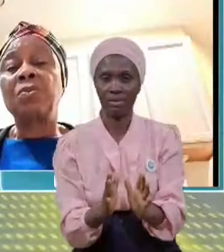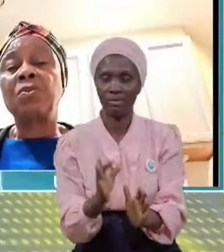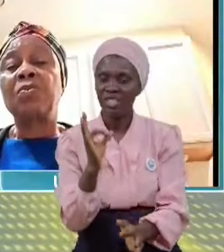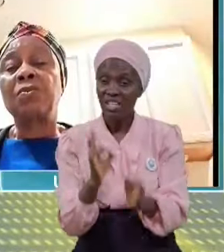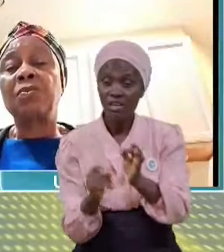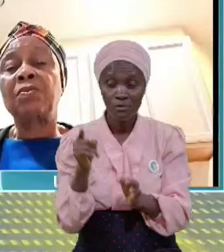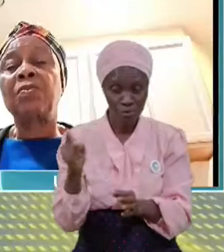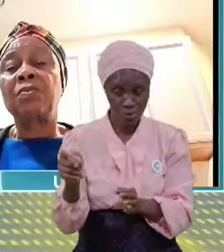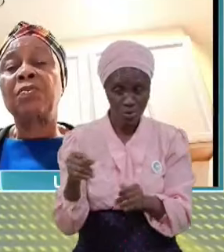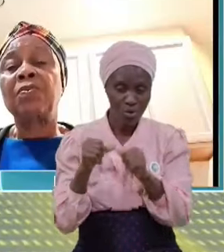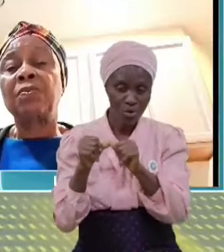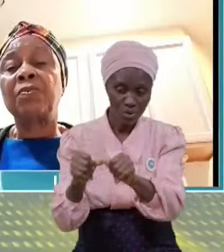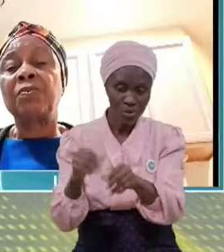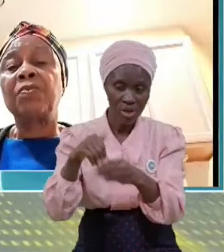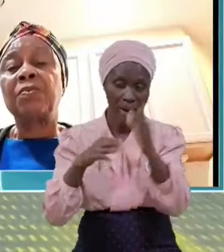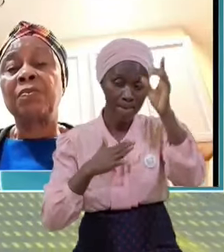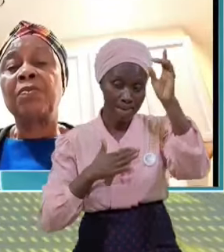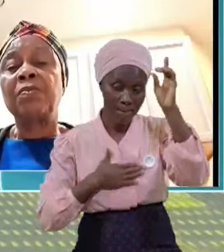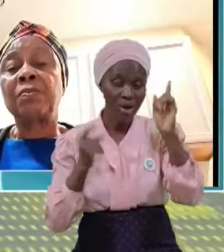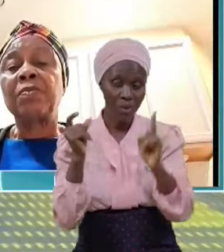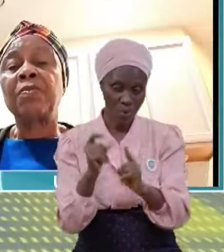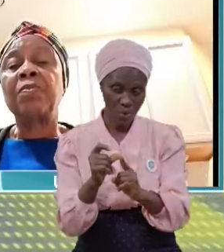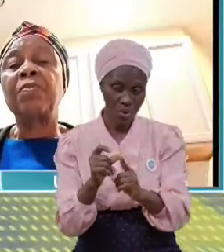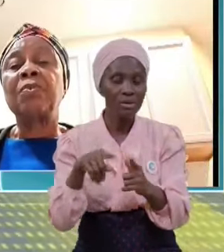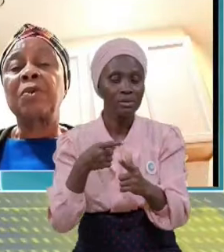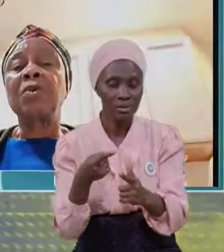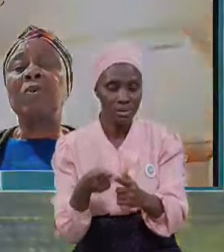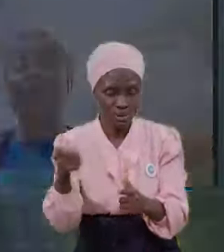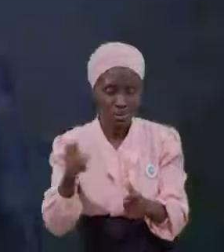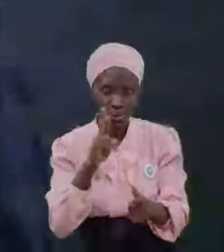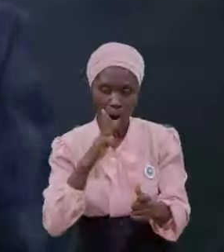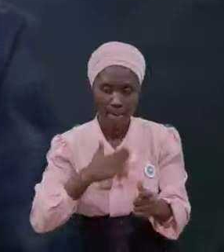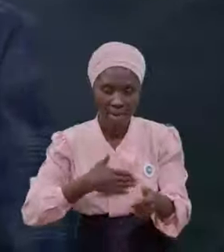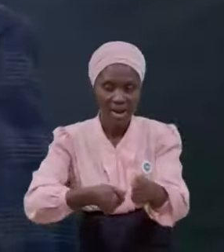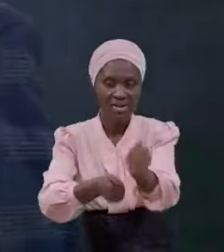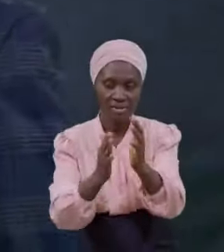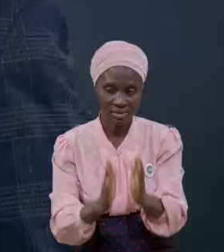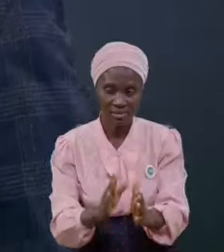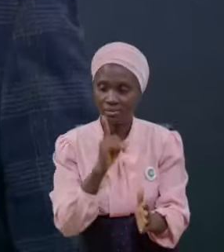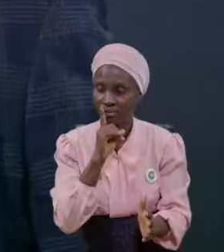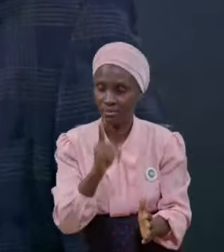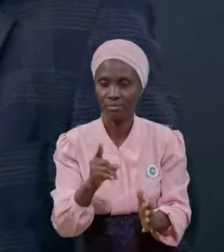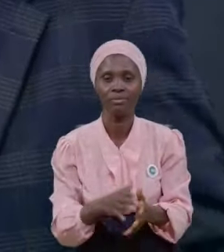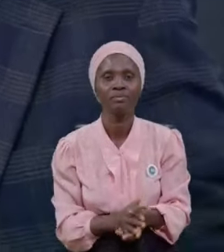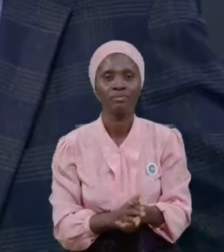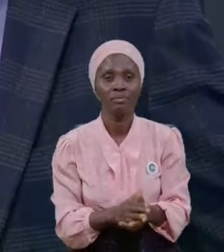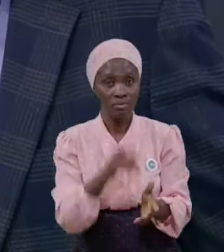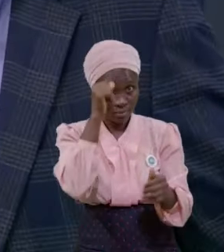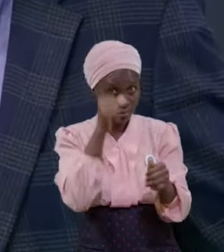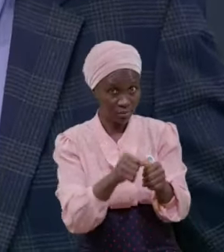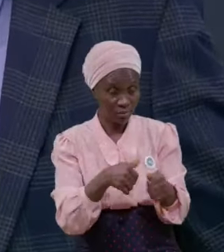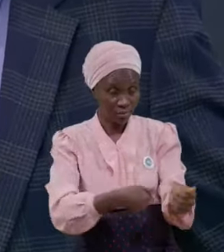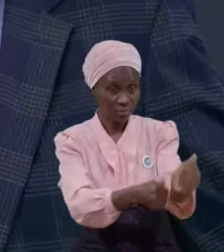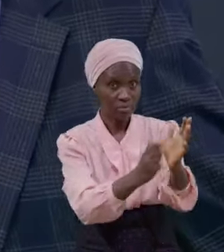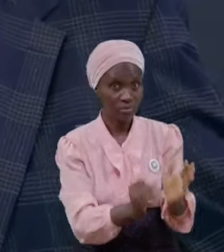then are ye my disciples? Remember, the disciples that are called Christians. Are ye